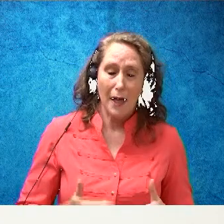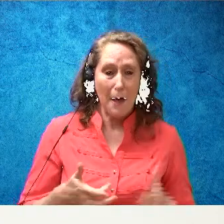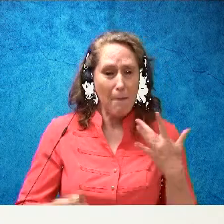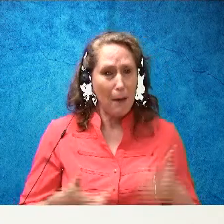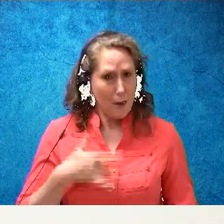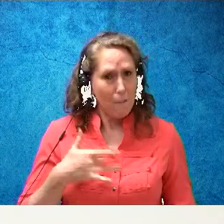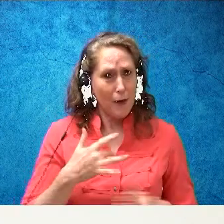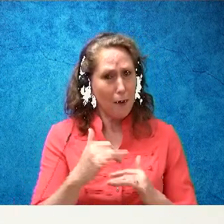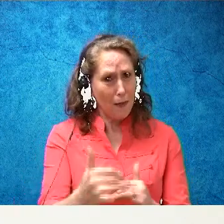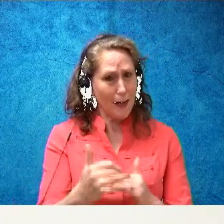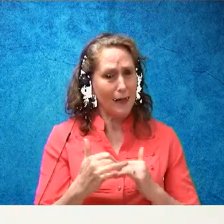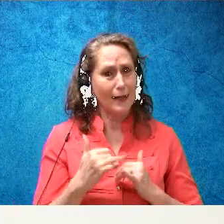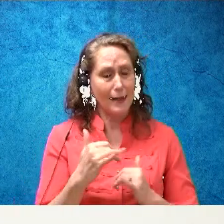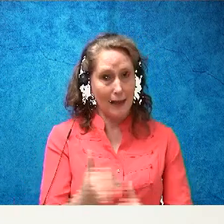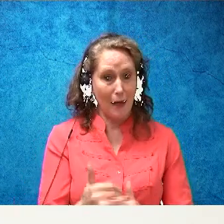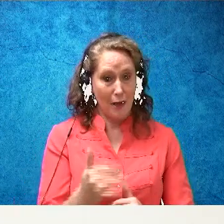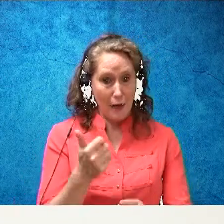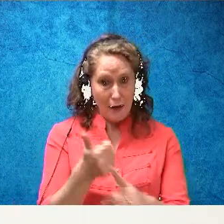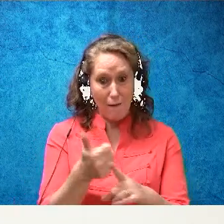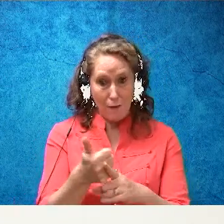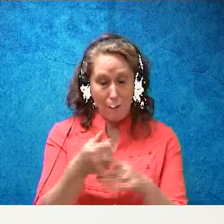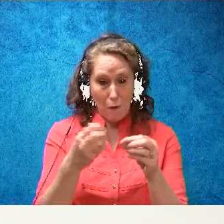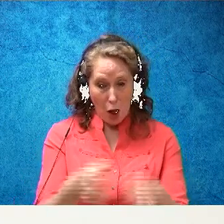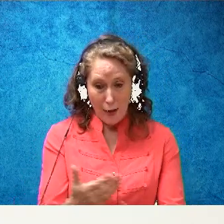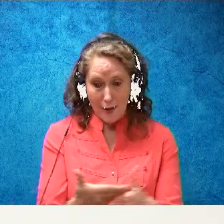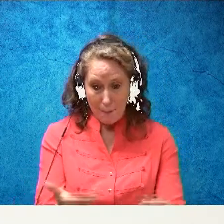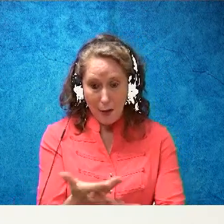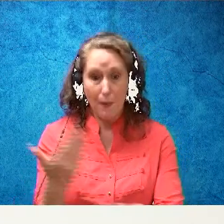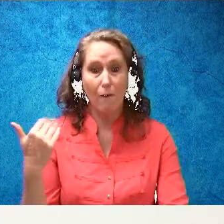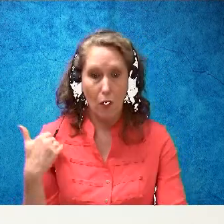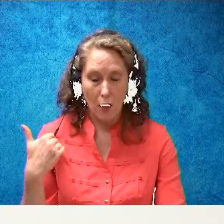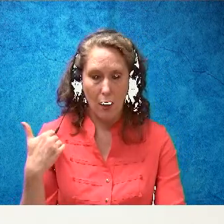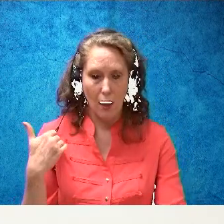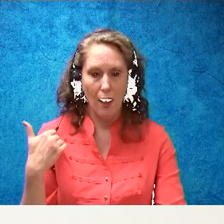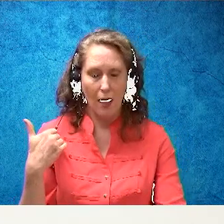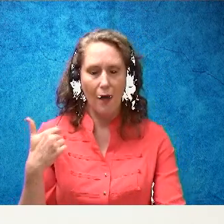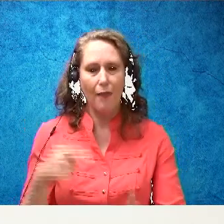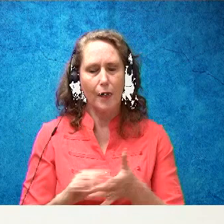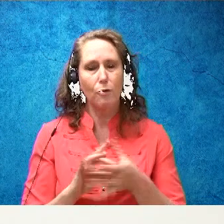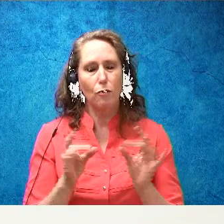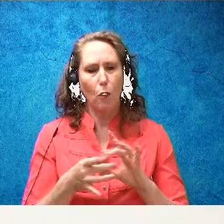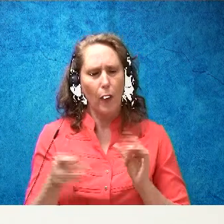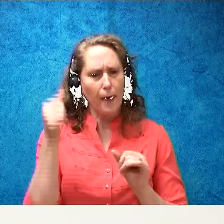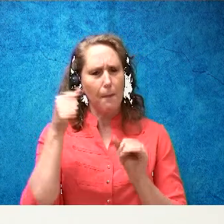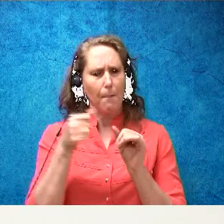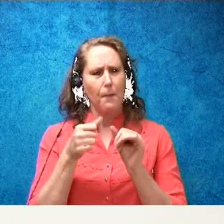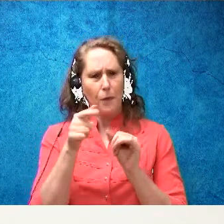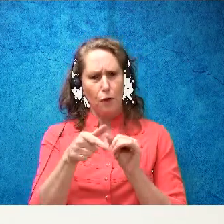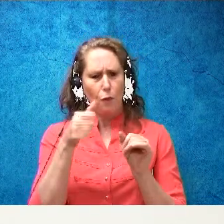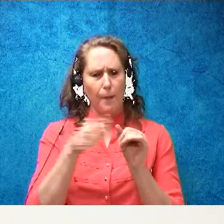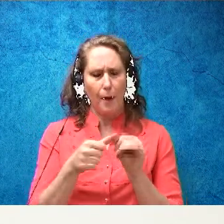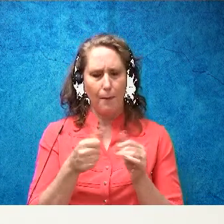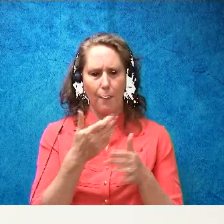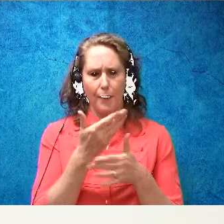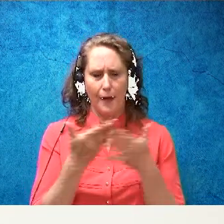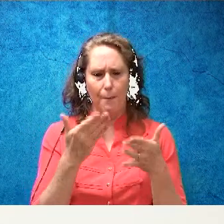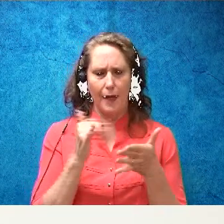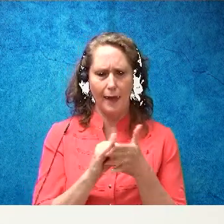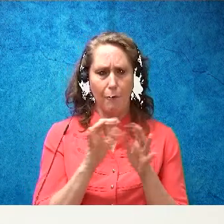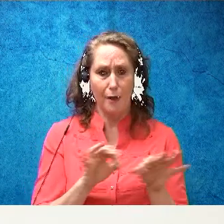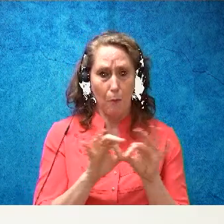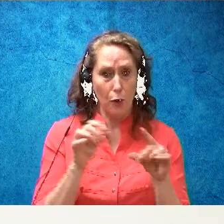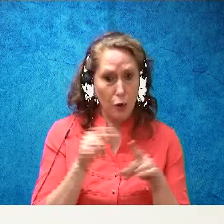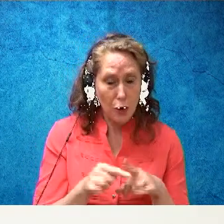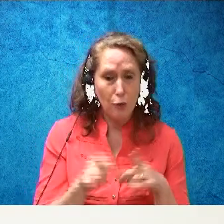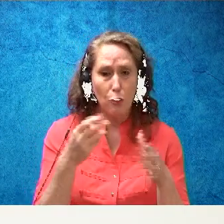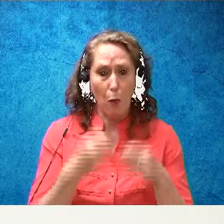connection if you have ever lost something. So maybe this book reminded you of a time when you lost something that was really special to